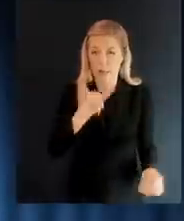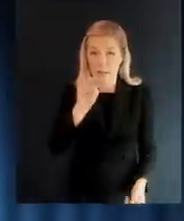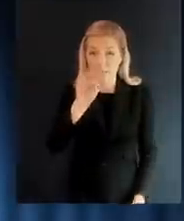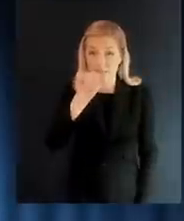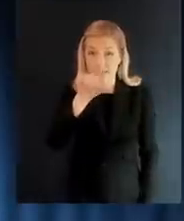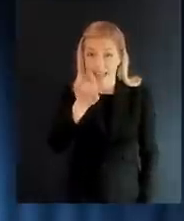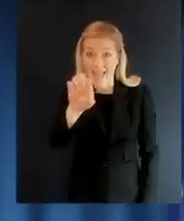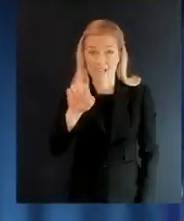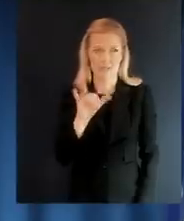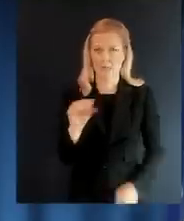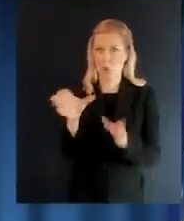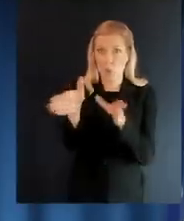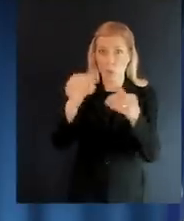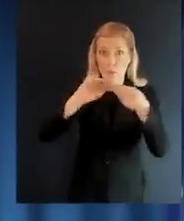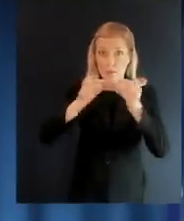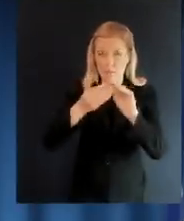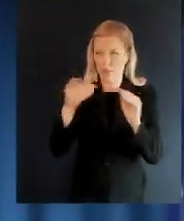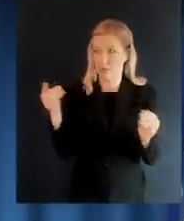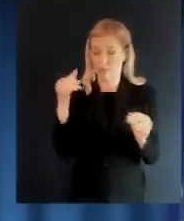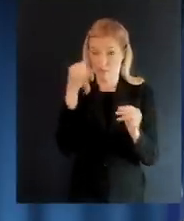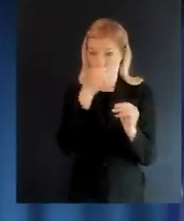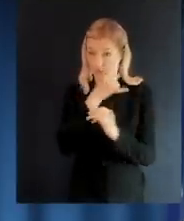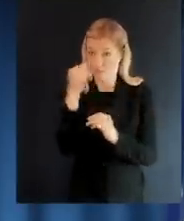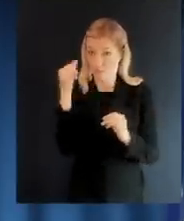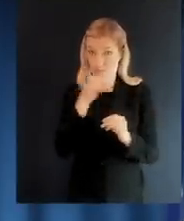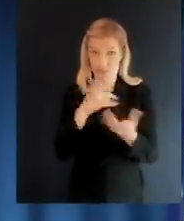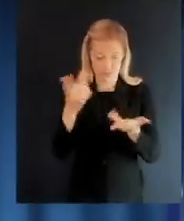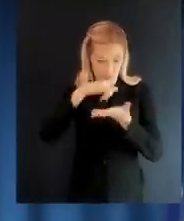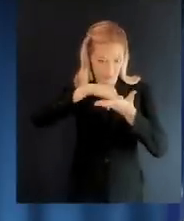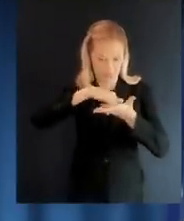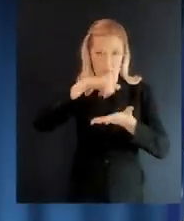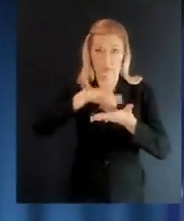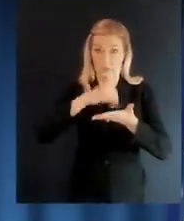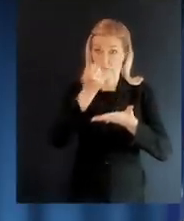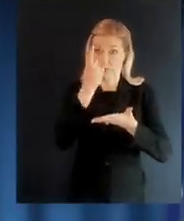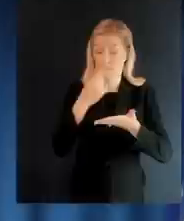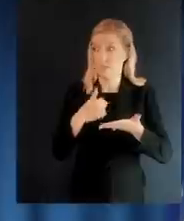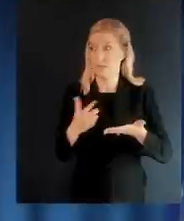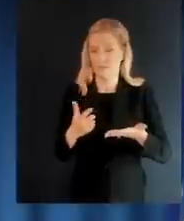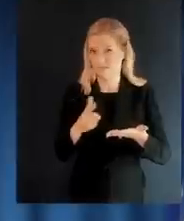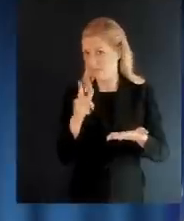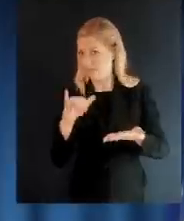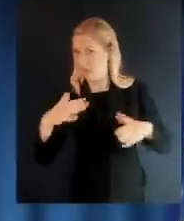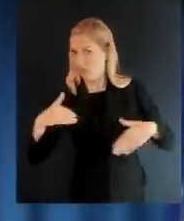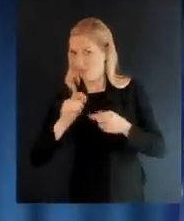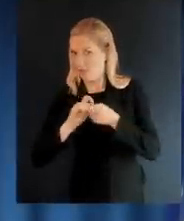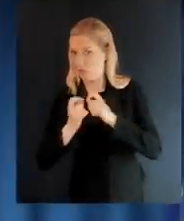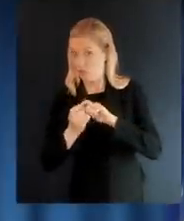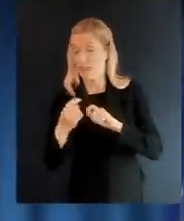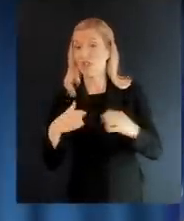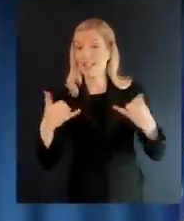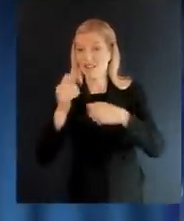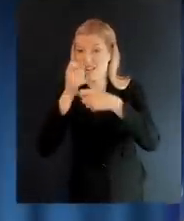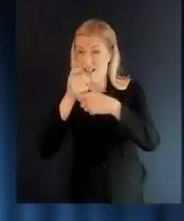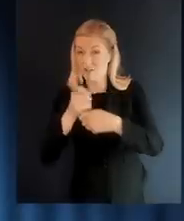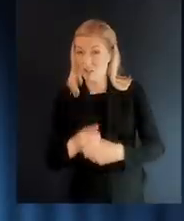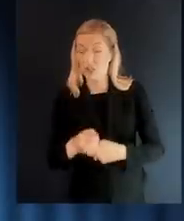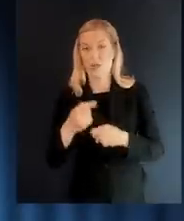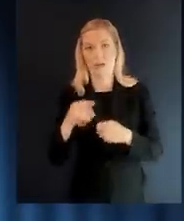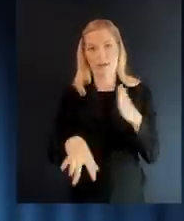borderline incoherent. Actually, that part of it hasn't quite changed yet. I still spend an unholy amount of time trying to make my way to class each